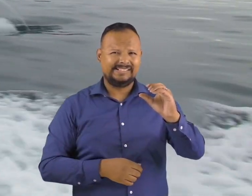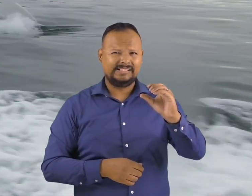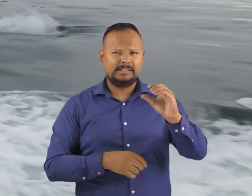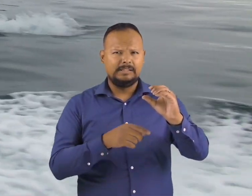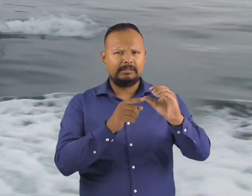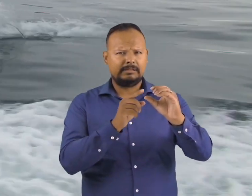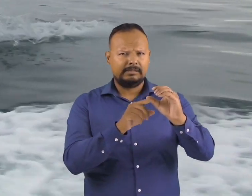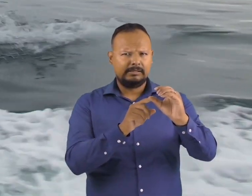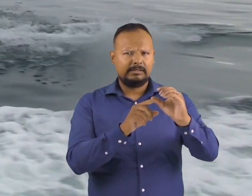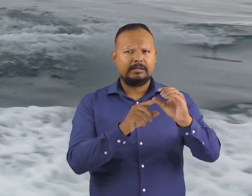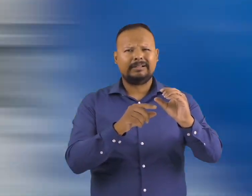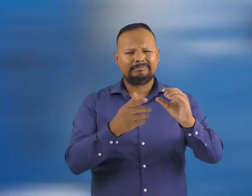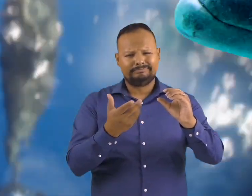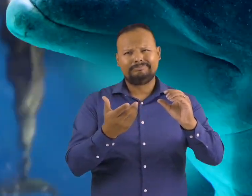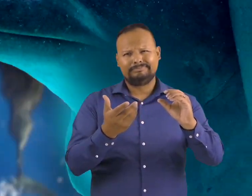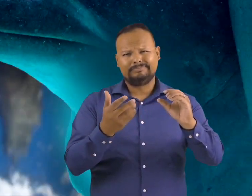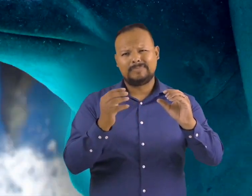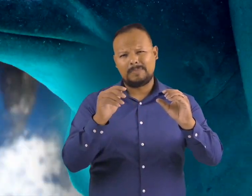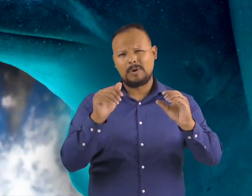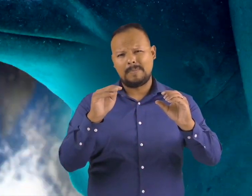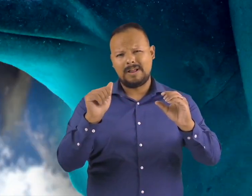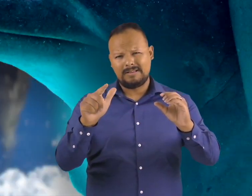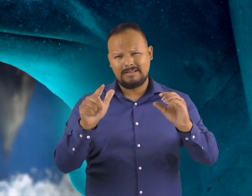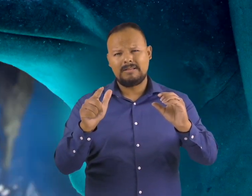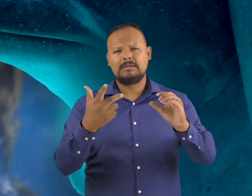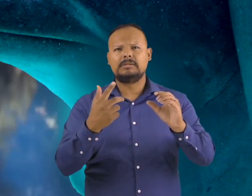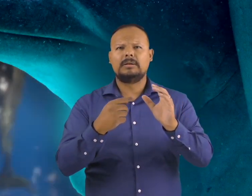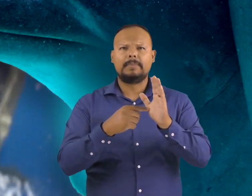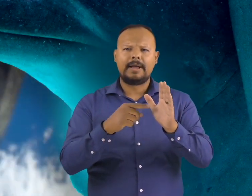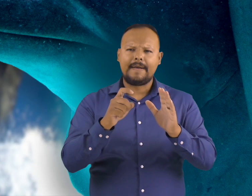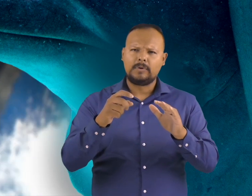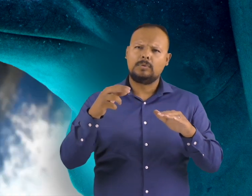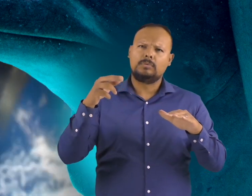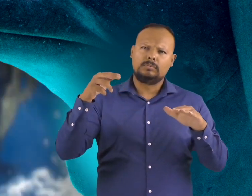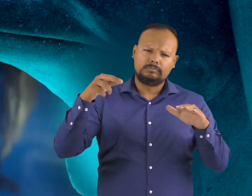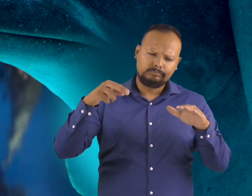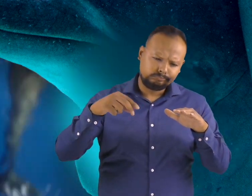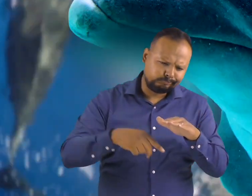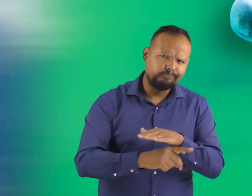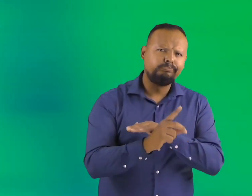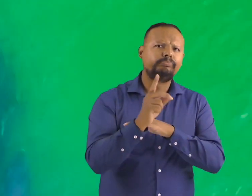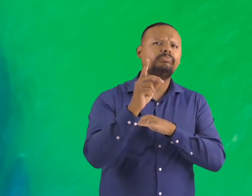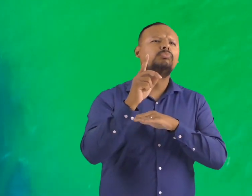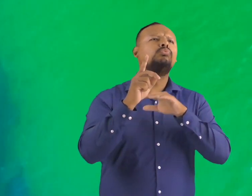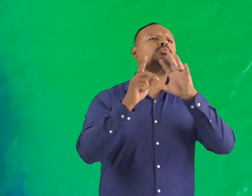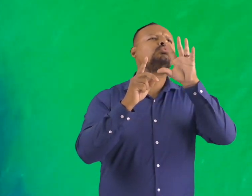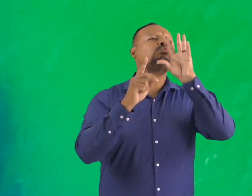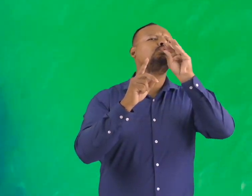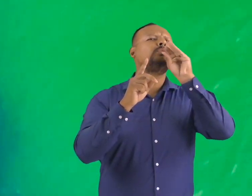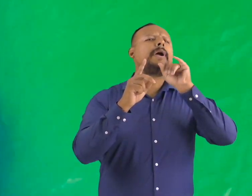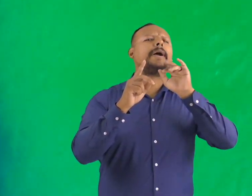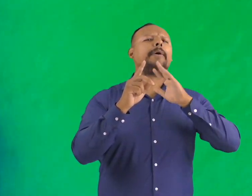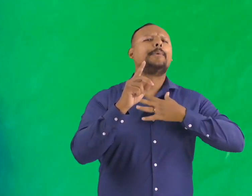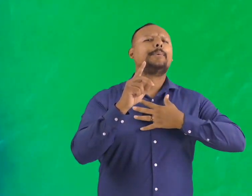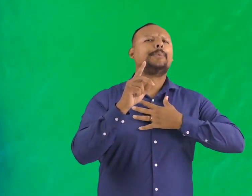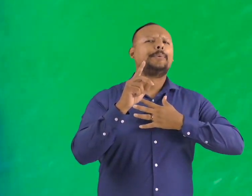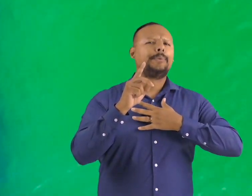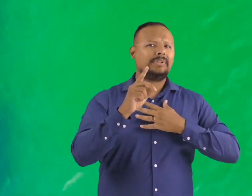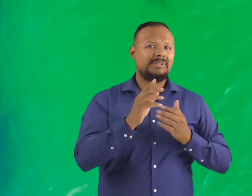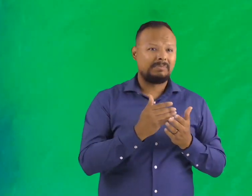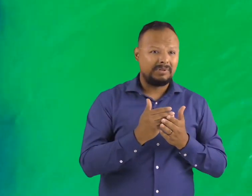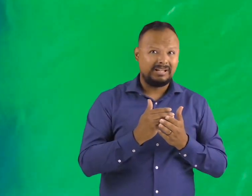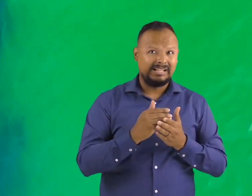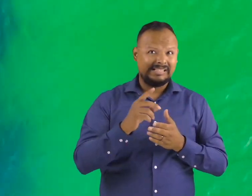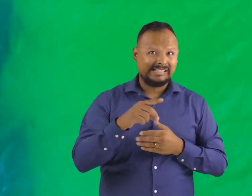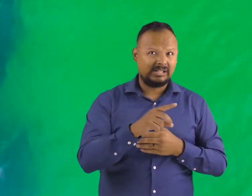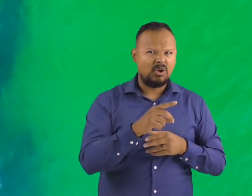surface for air. So when a baby dolphin, called a calf, is born, the mother gently nudges it